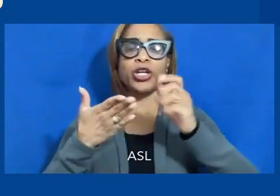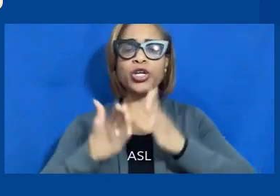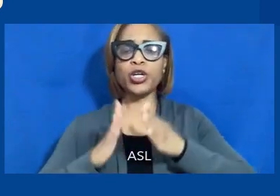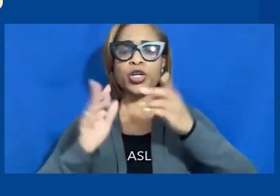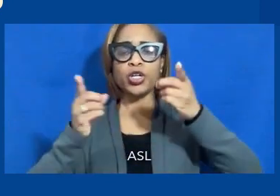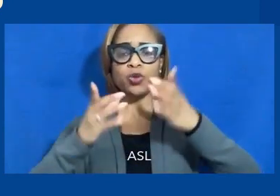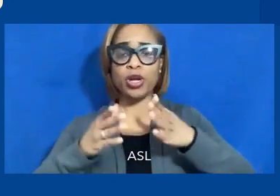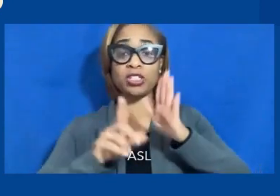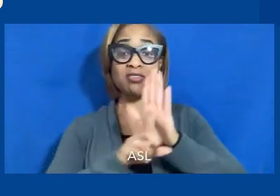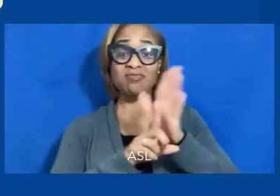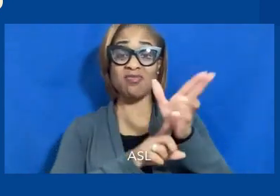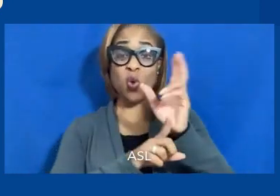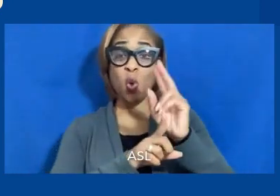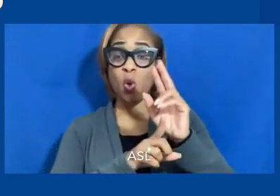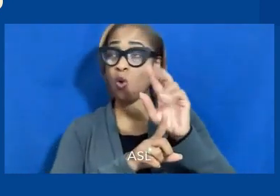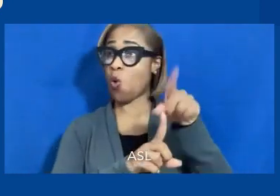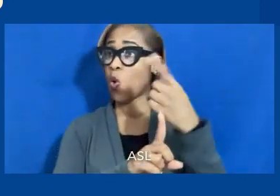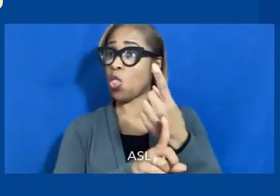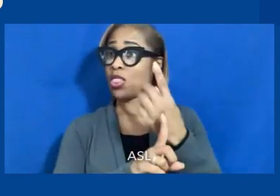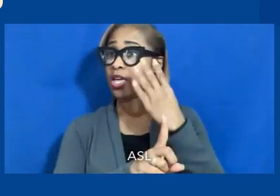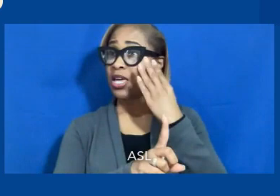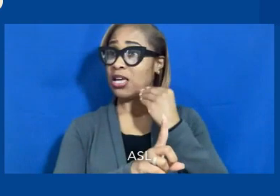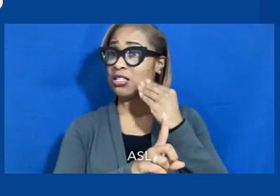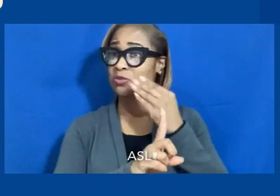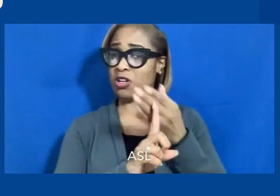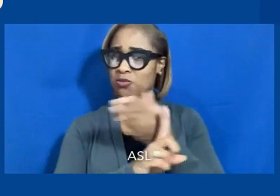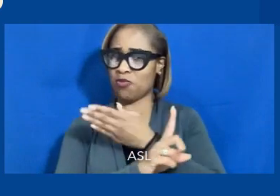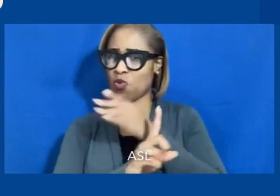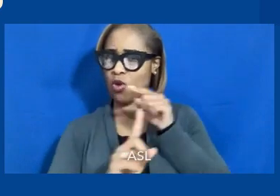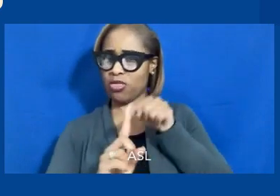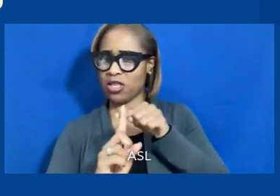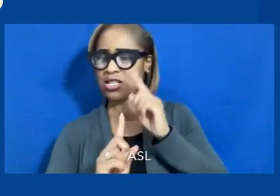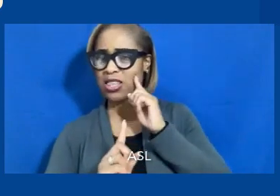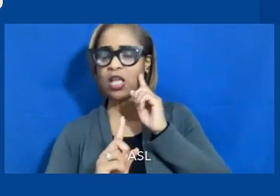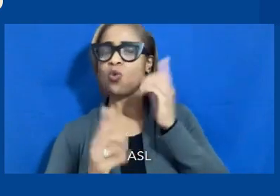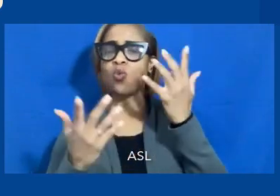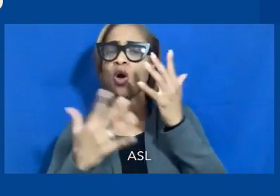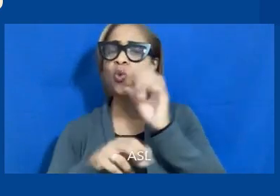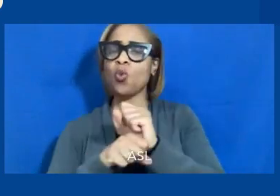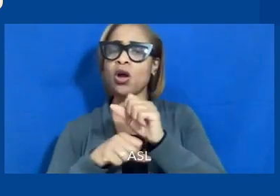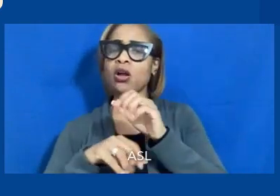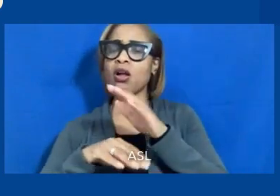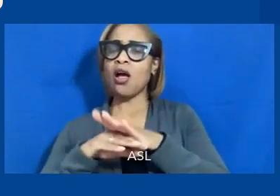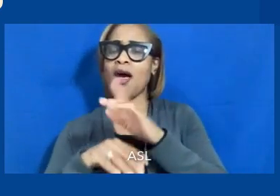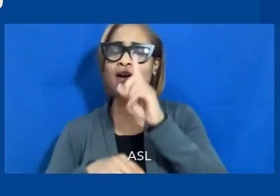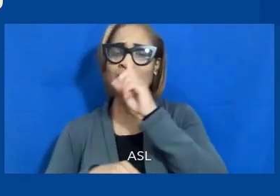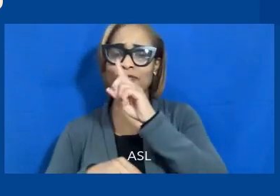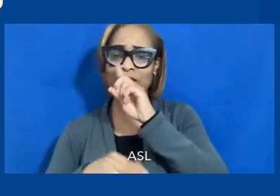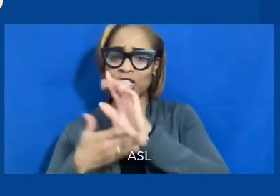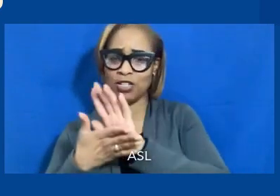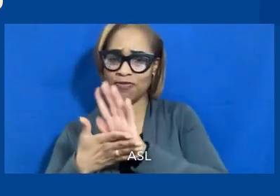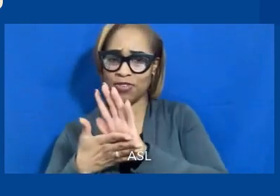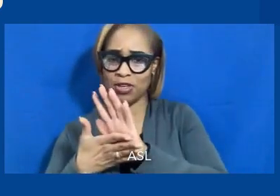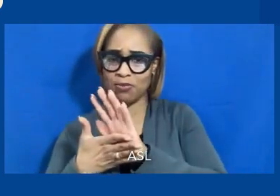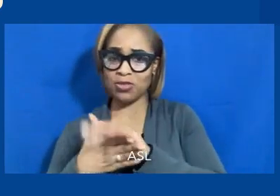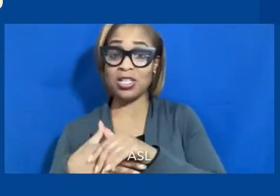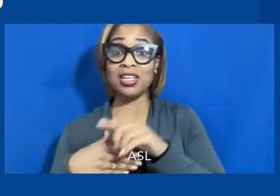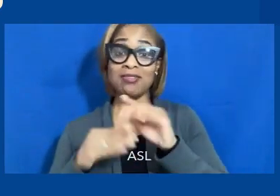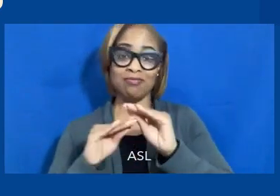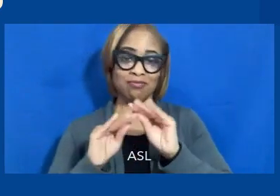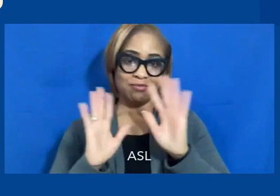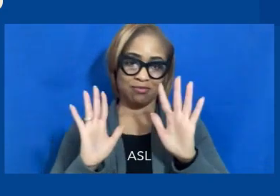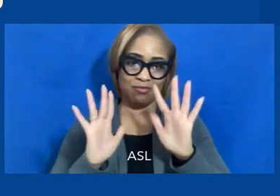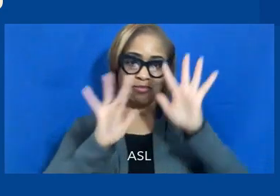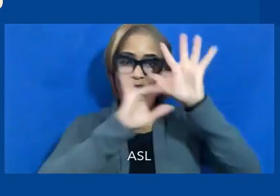only experiences, I think, prior to this were working on fiction films. And he was clearly